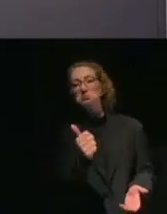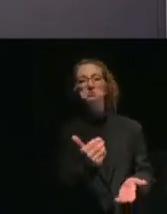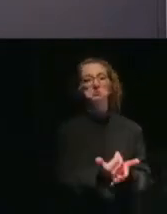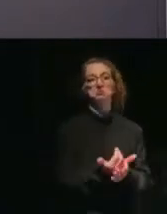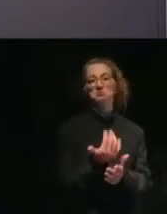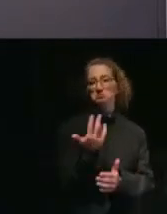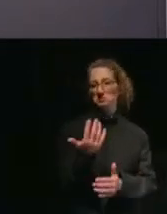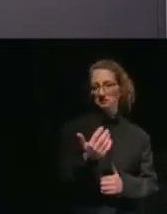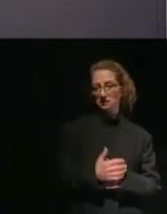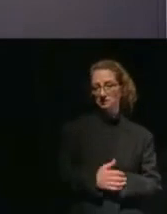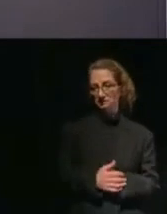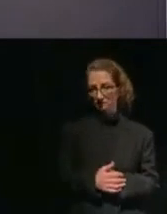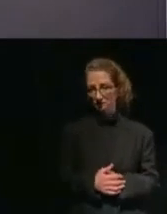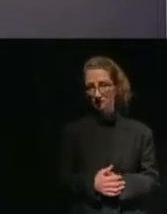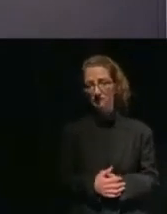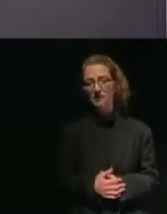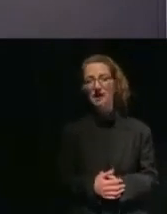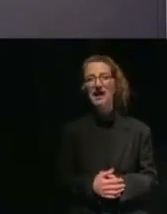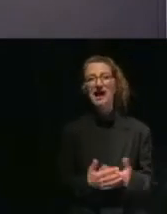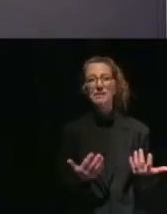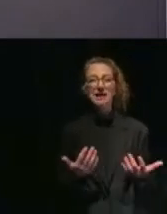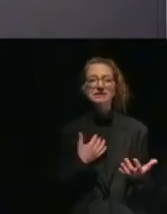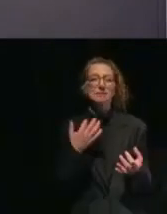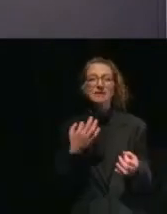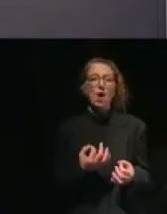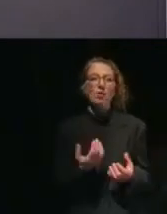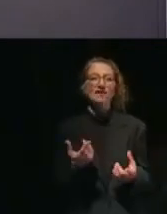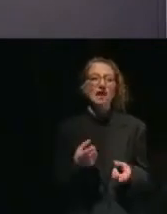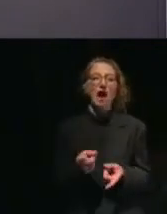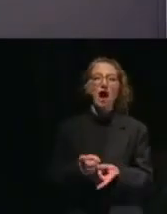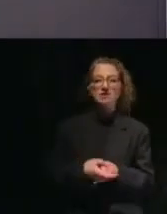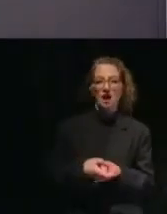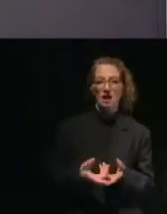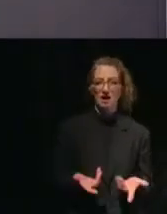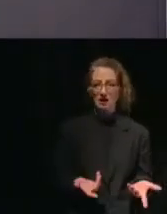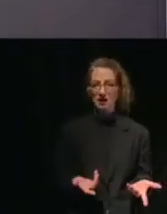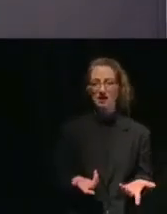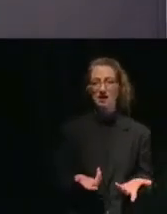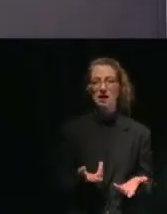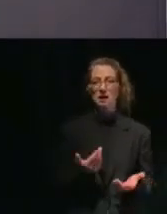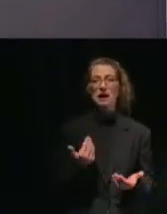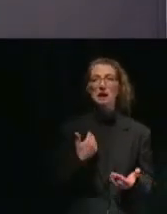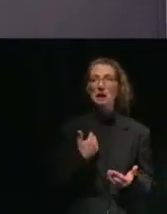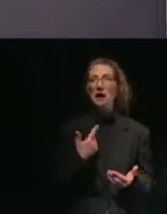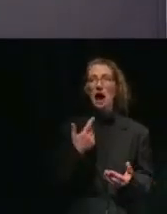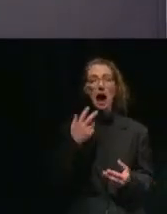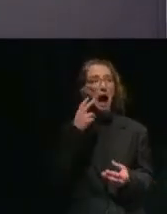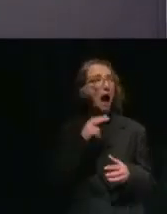what was going on when I was 18, we gave ourselves the effort